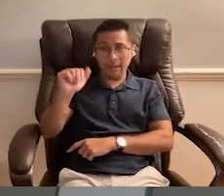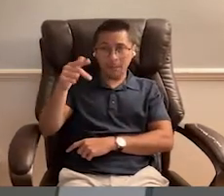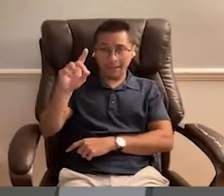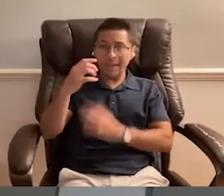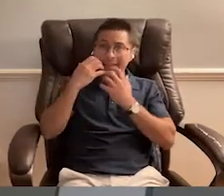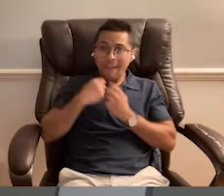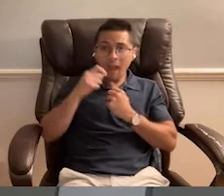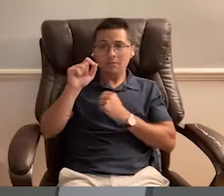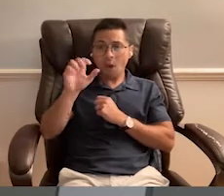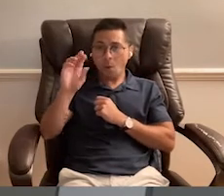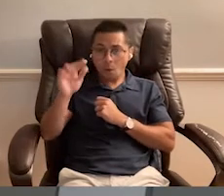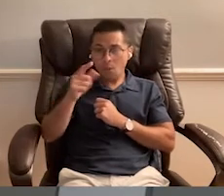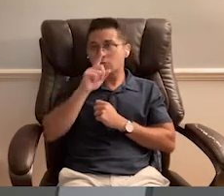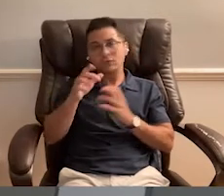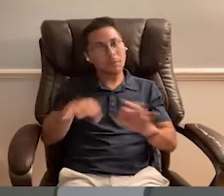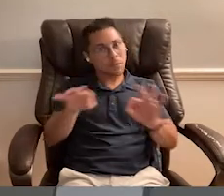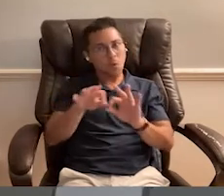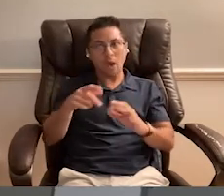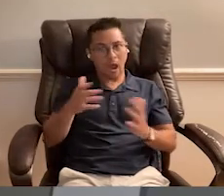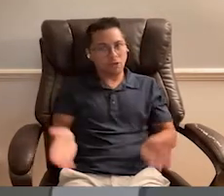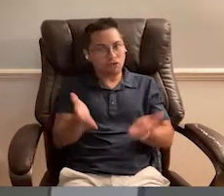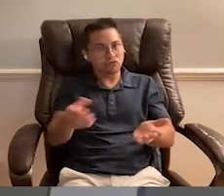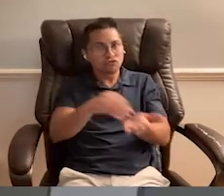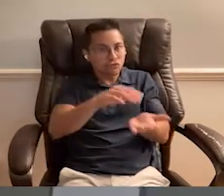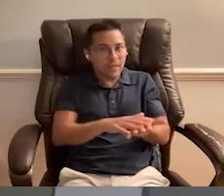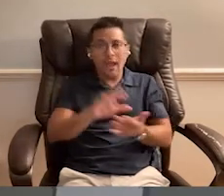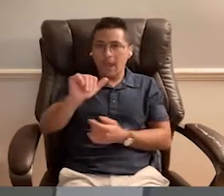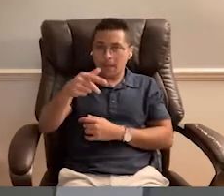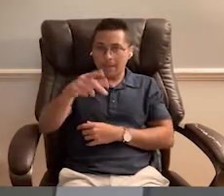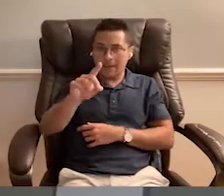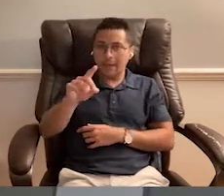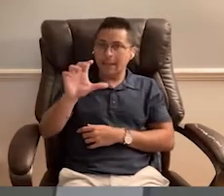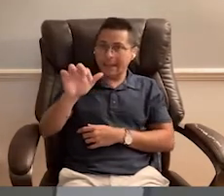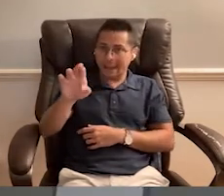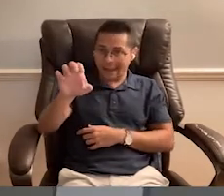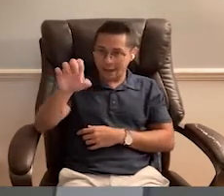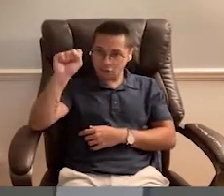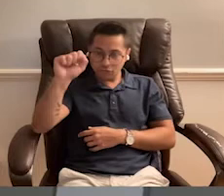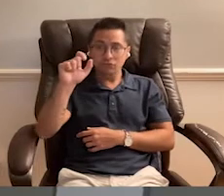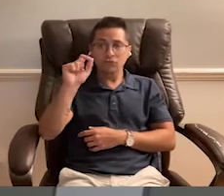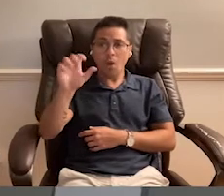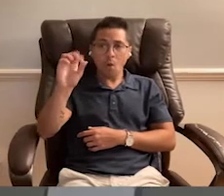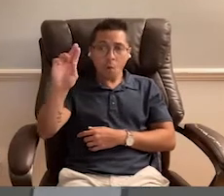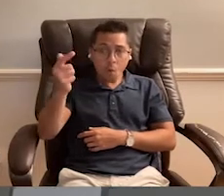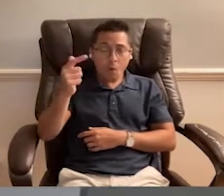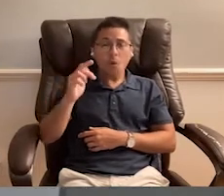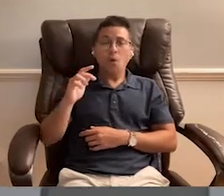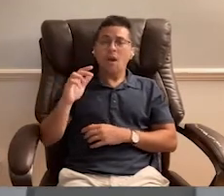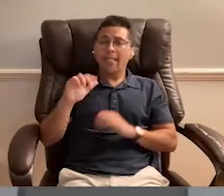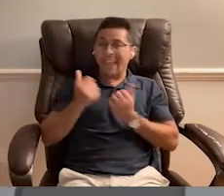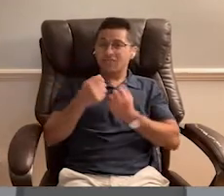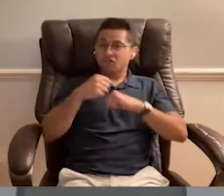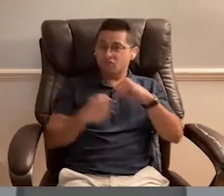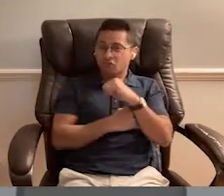our website, apdcares.org, very important website, I would encourage you to write that down, apdcares with an